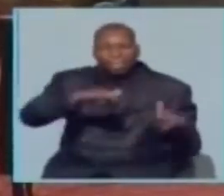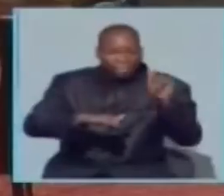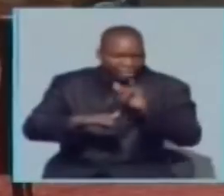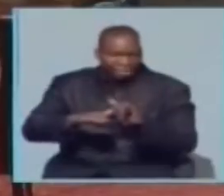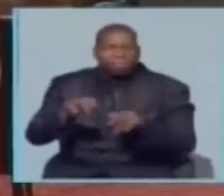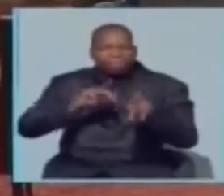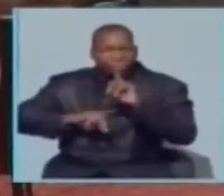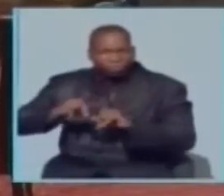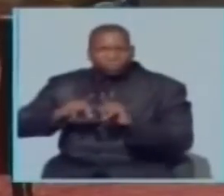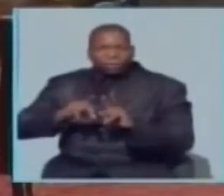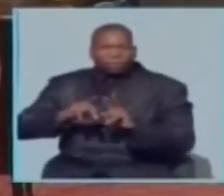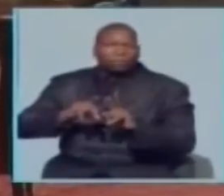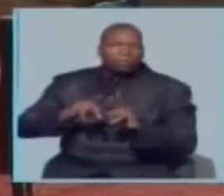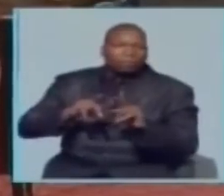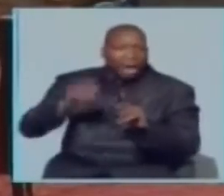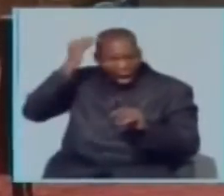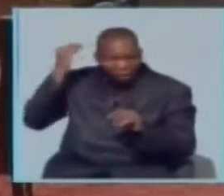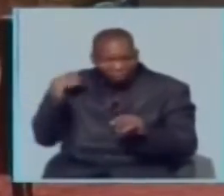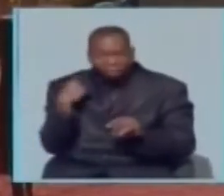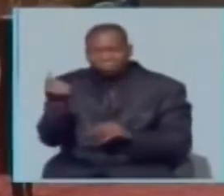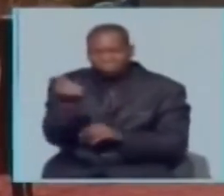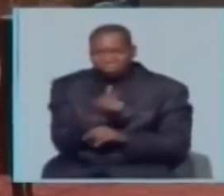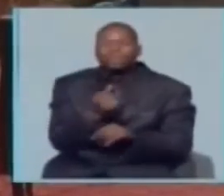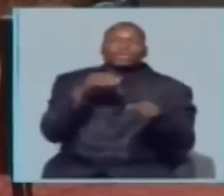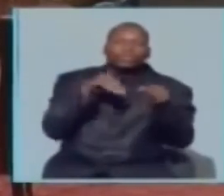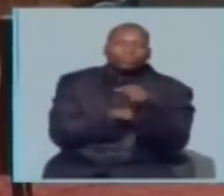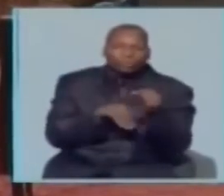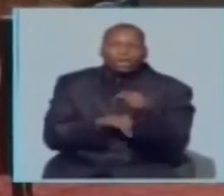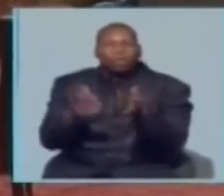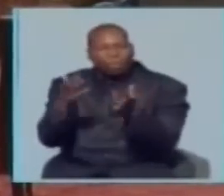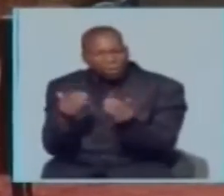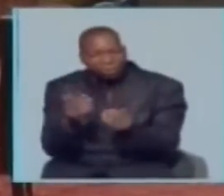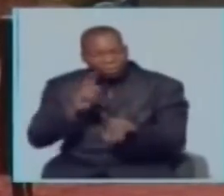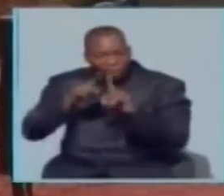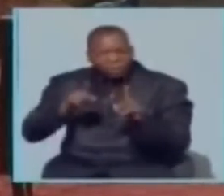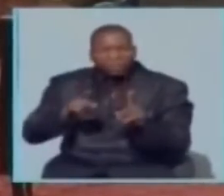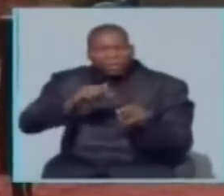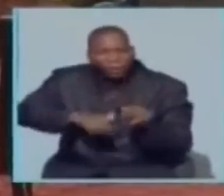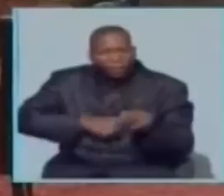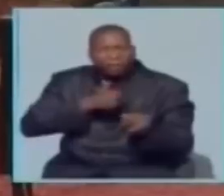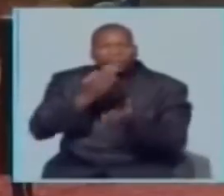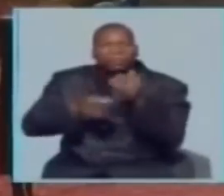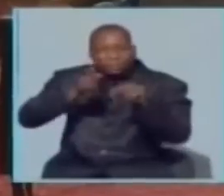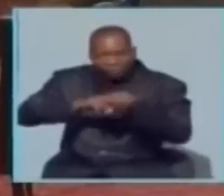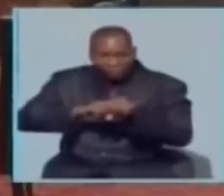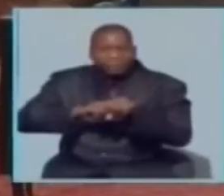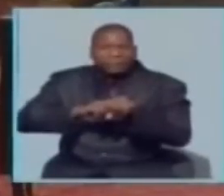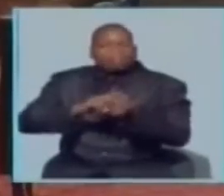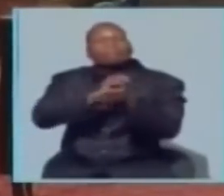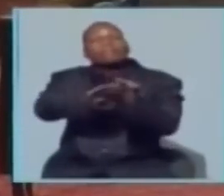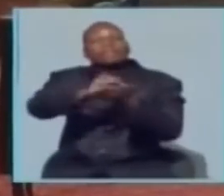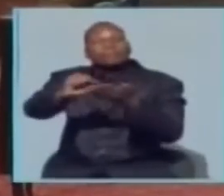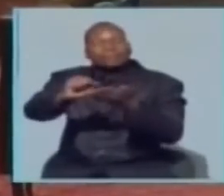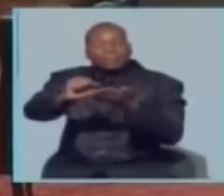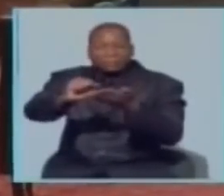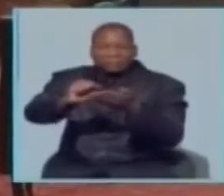office from all over the world that they would like to invest. But I think it's ourselves who sometimes send out such alarming statements